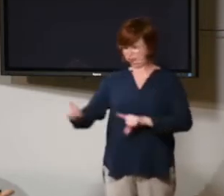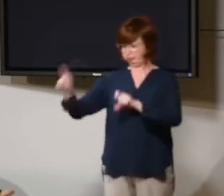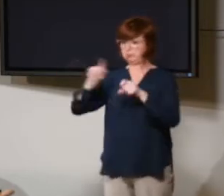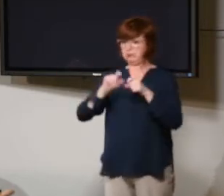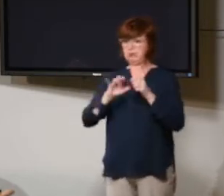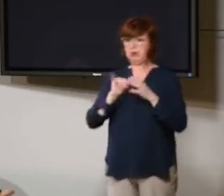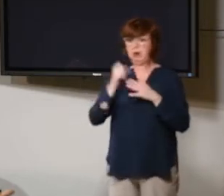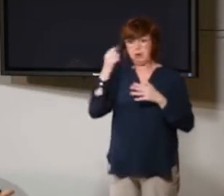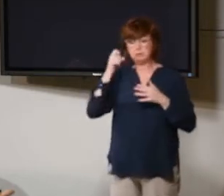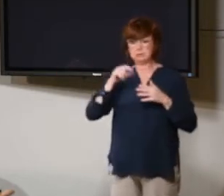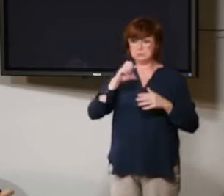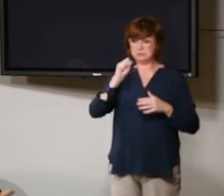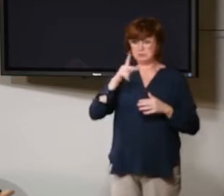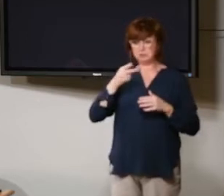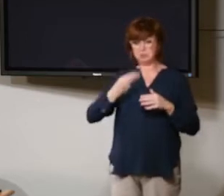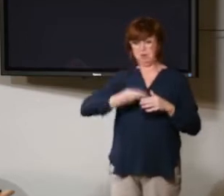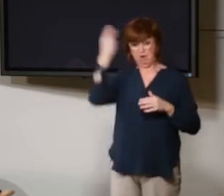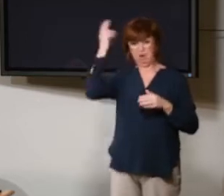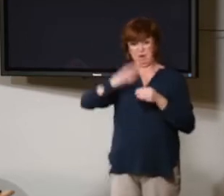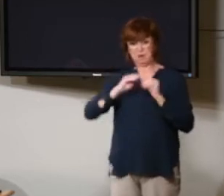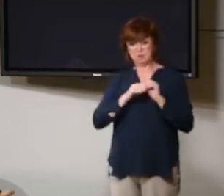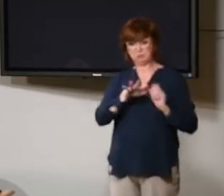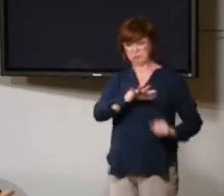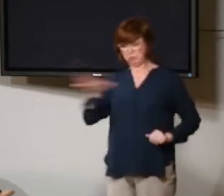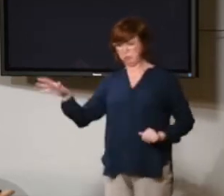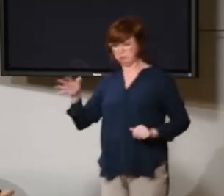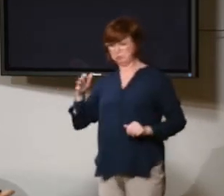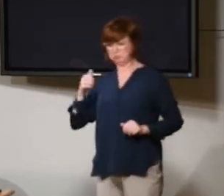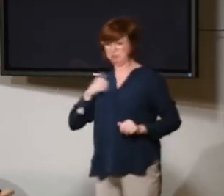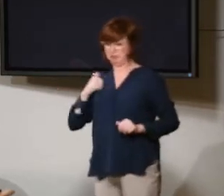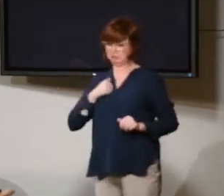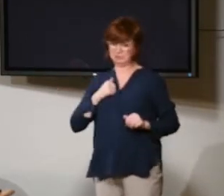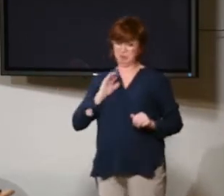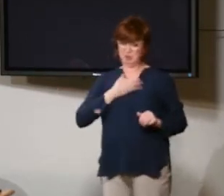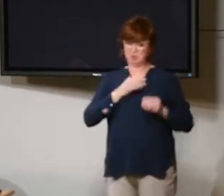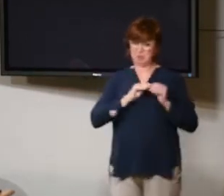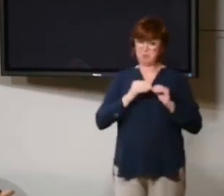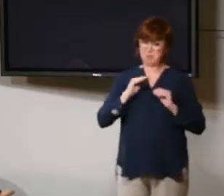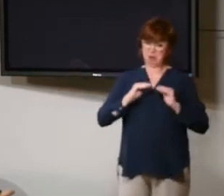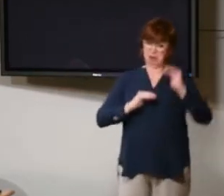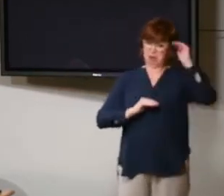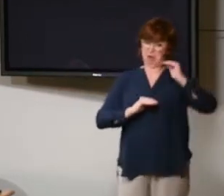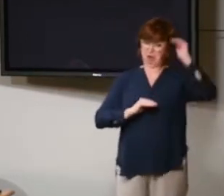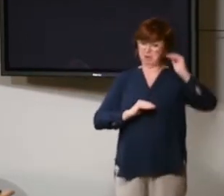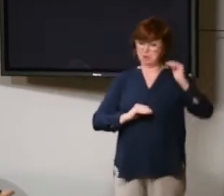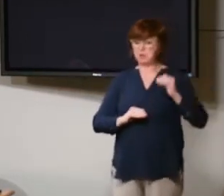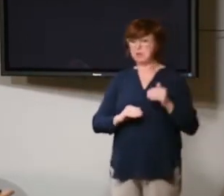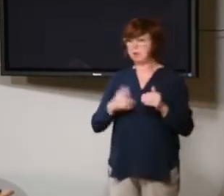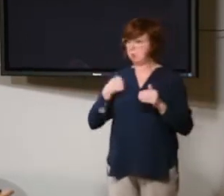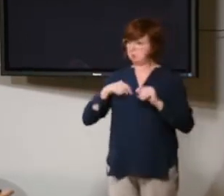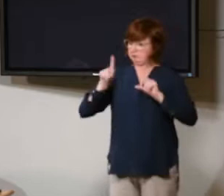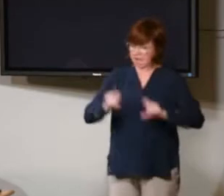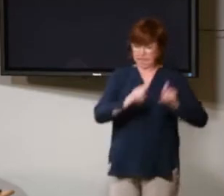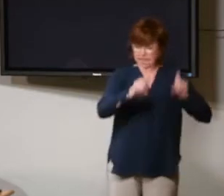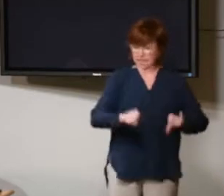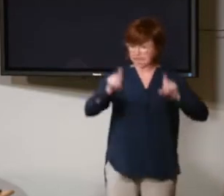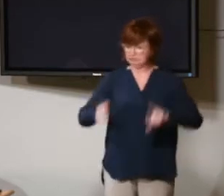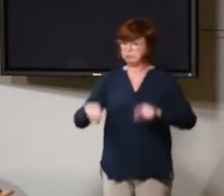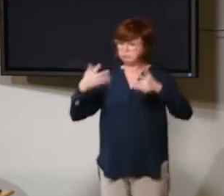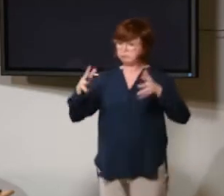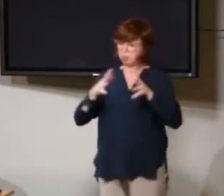side in Canada, so we are testing extensively. And as I said yesterday, we are testing people who are symptomatic